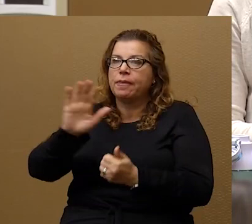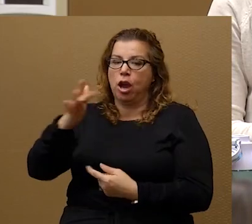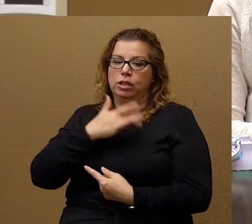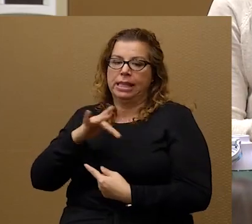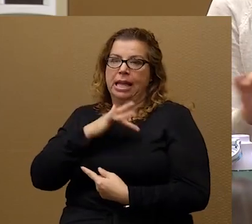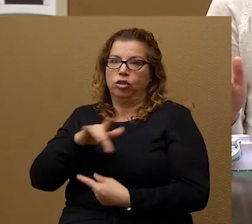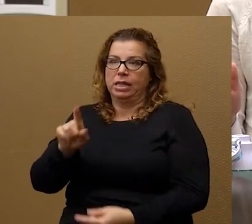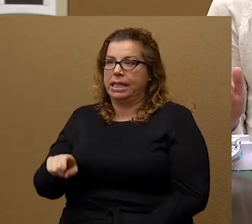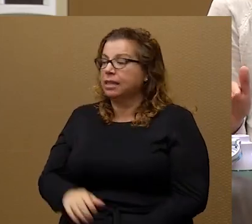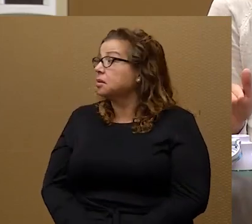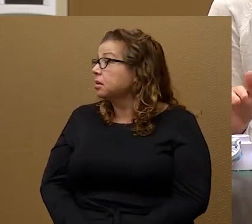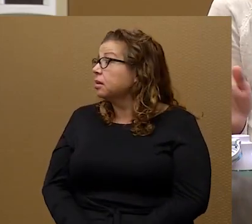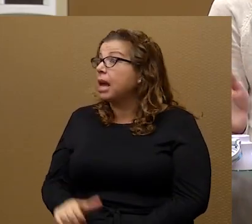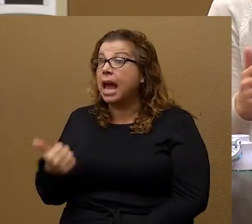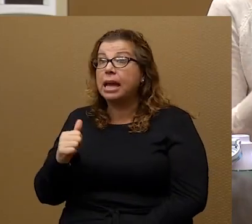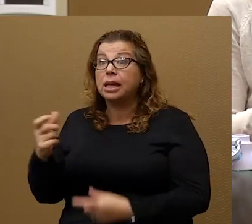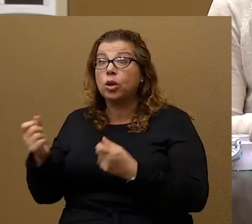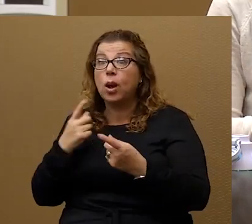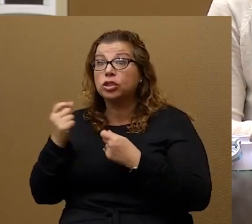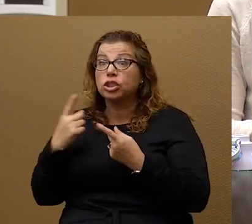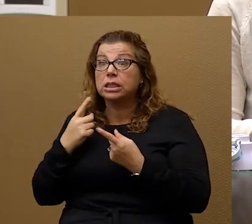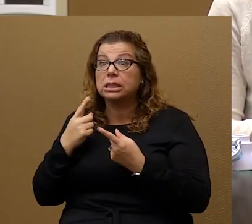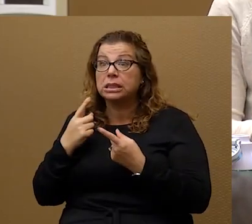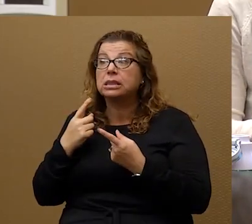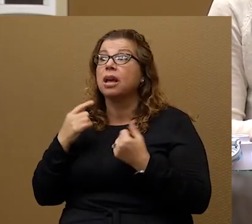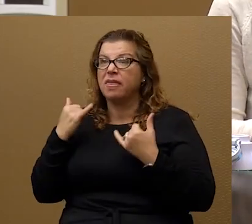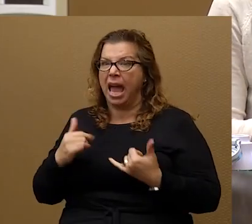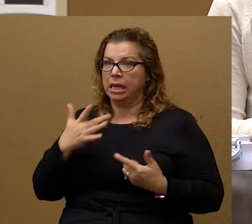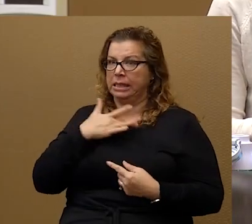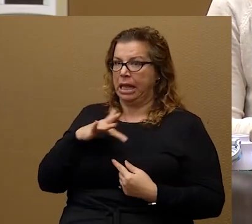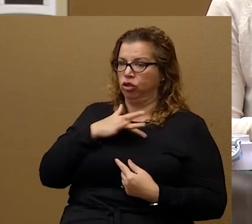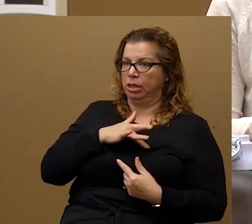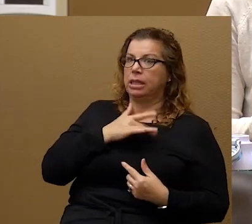now that we've covered sensory before we move into behavior?